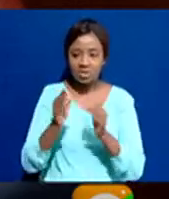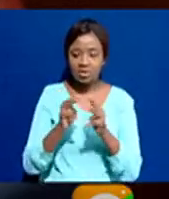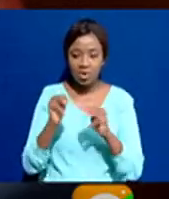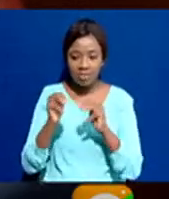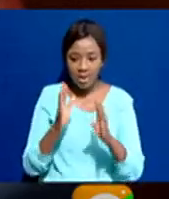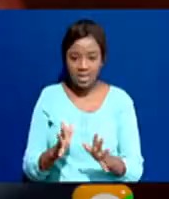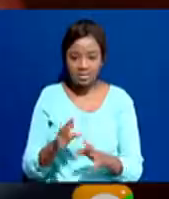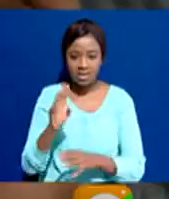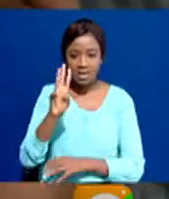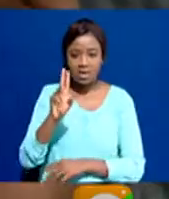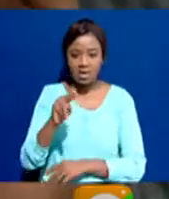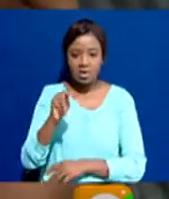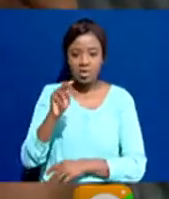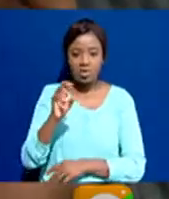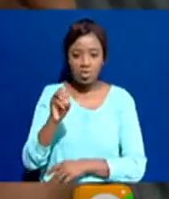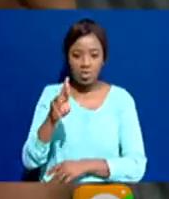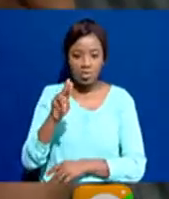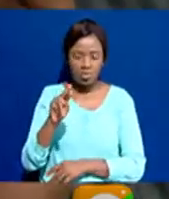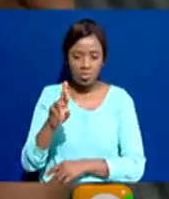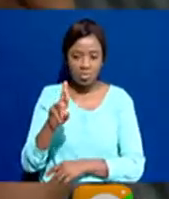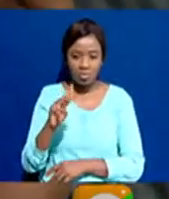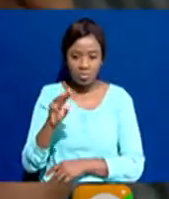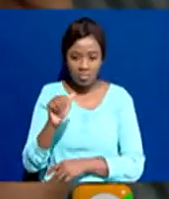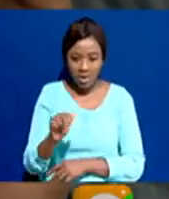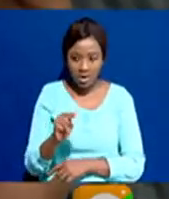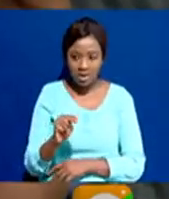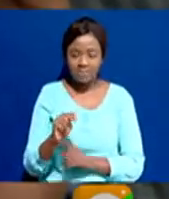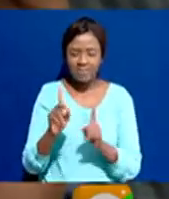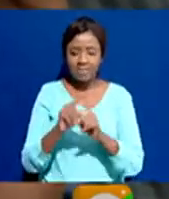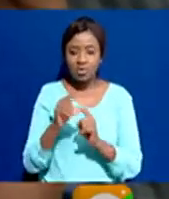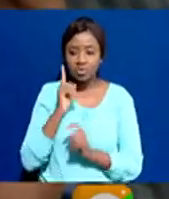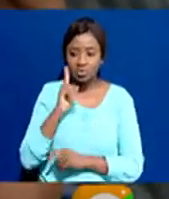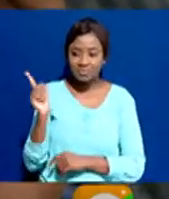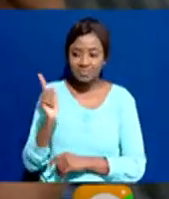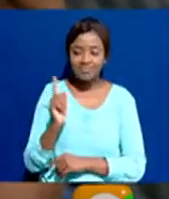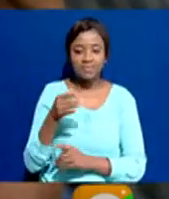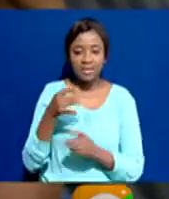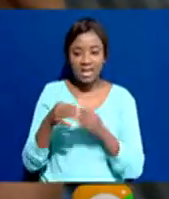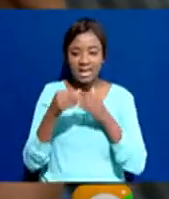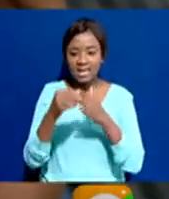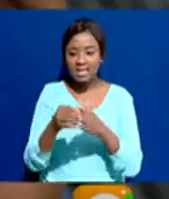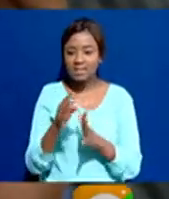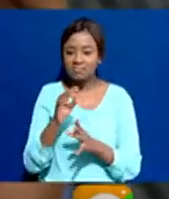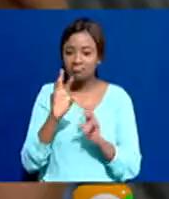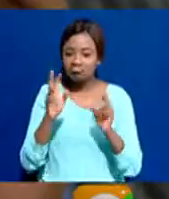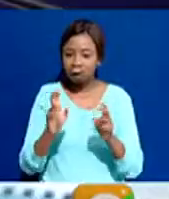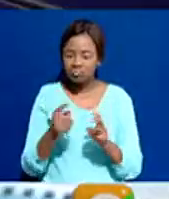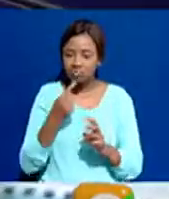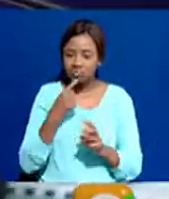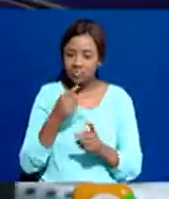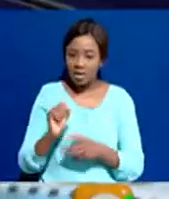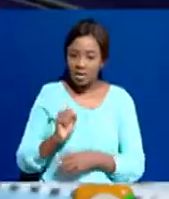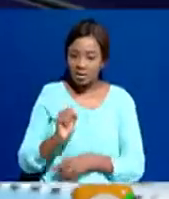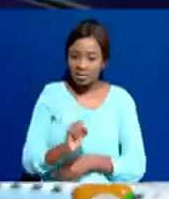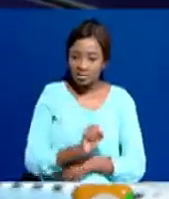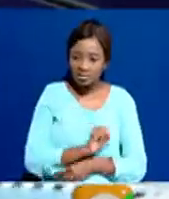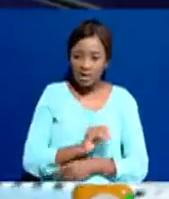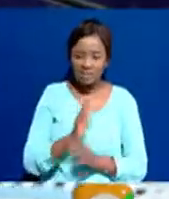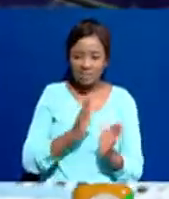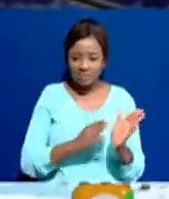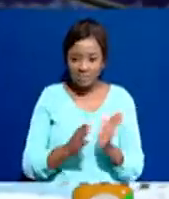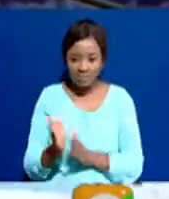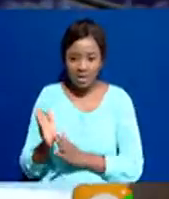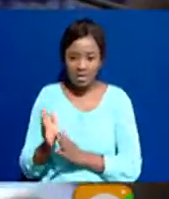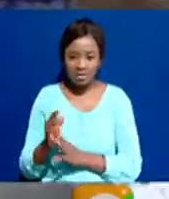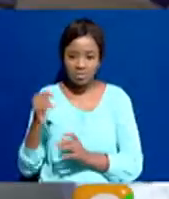Wanyiri. Senator Edwin Sifuna taking issue with shareholding of KPLC staff retirement benefits scheme